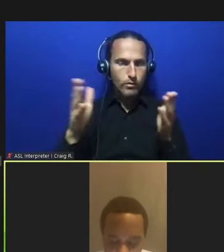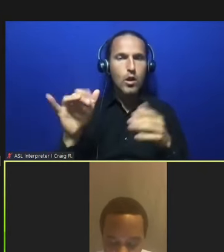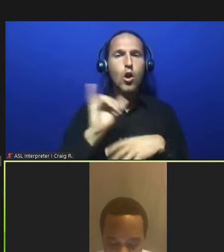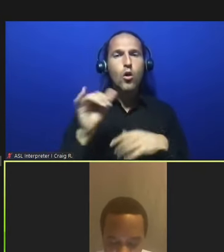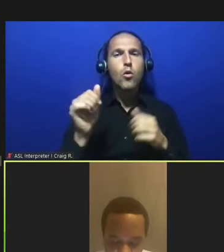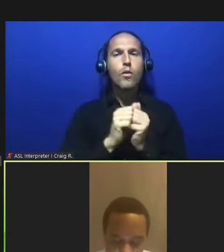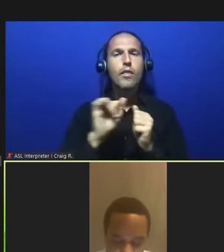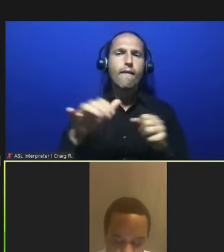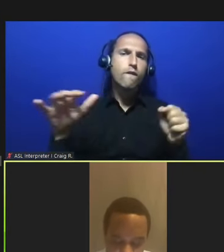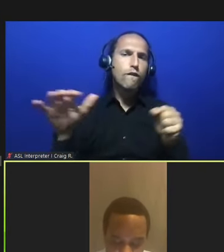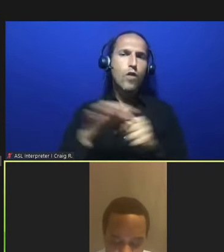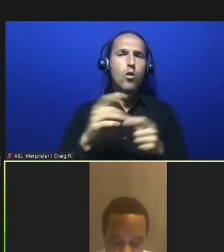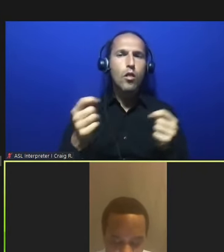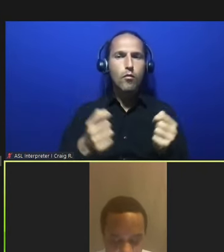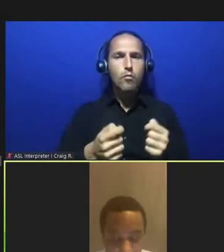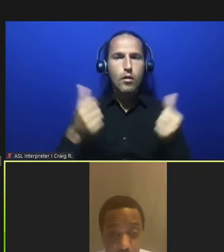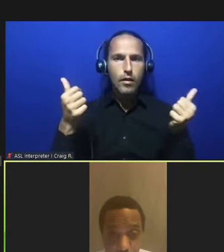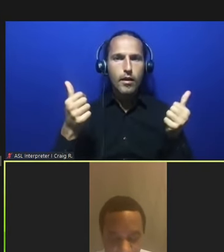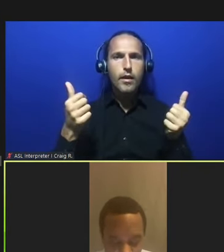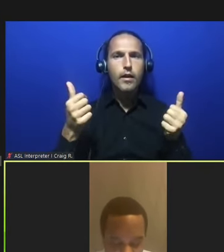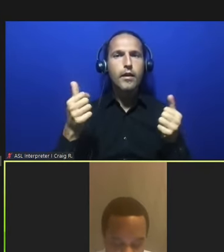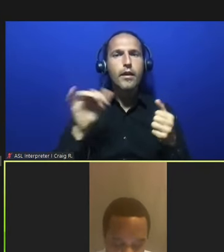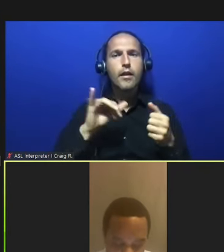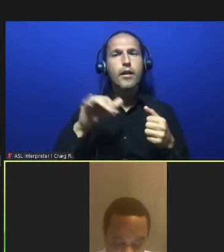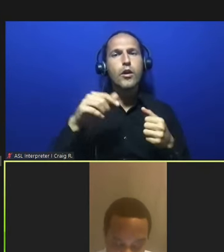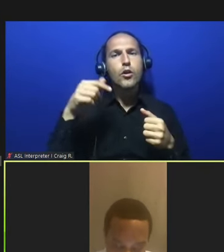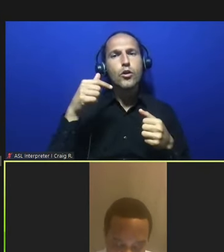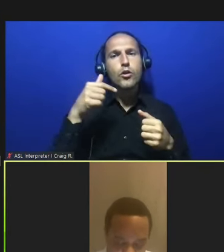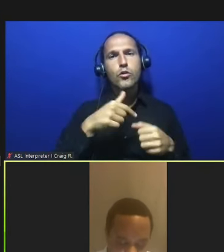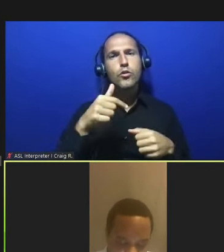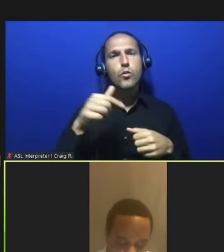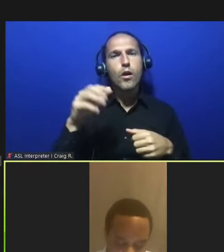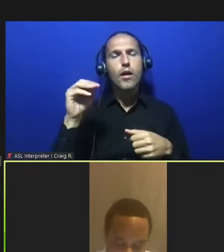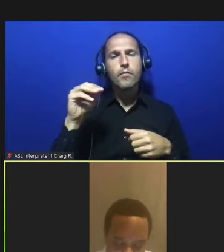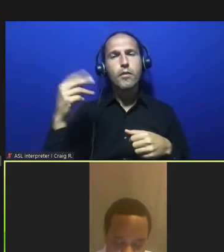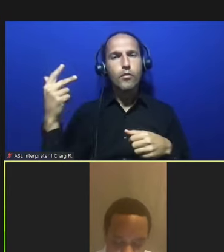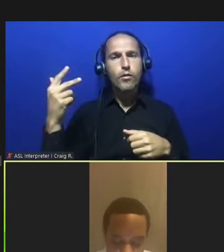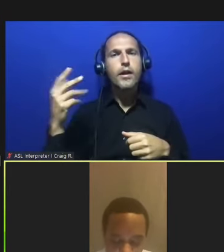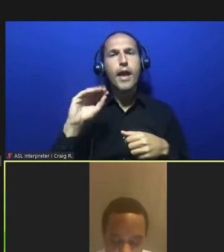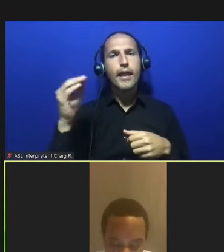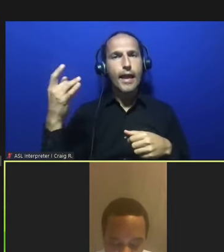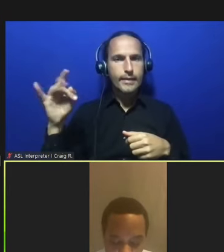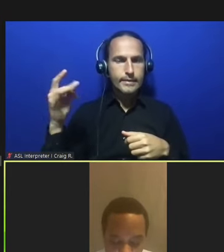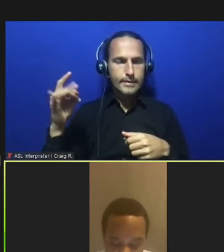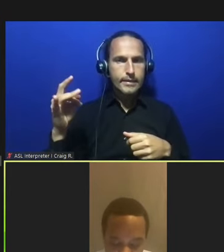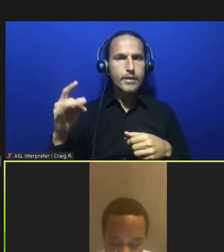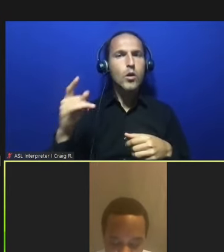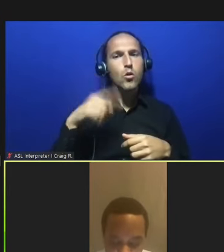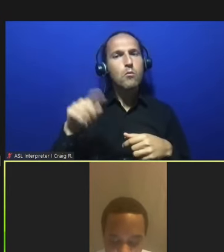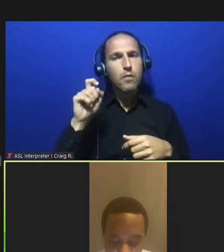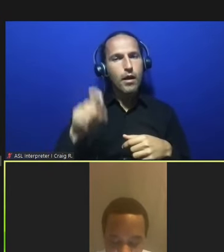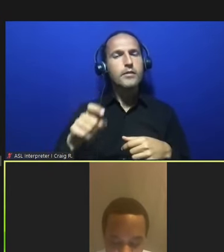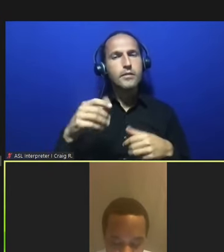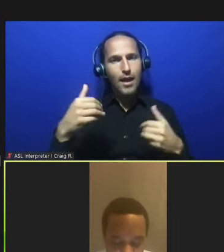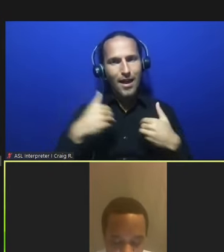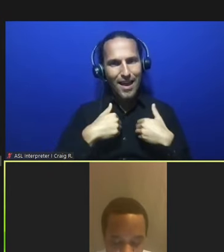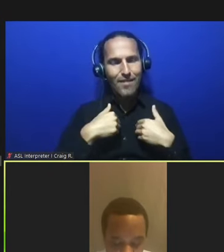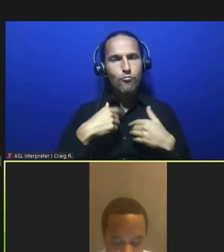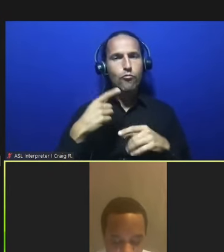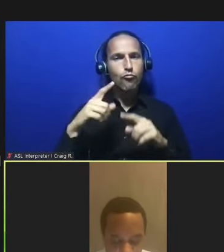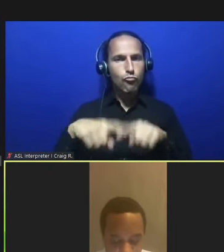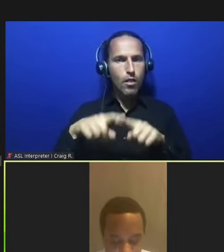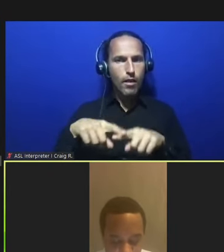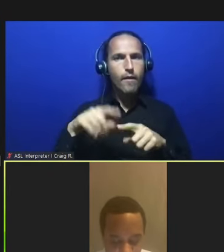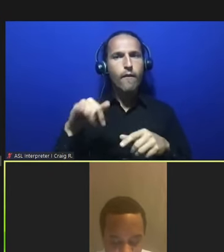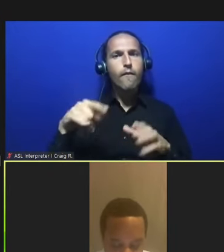with the complete elimination of lines such as the QM3 and QM18. Additionally, we must finally have a reliable and